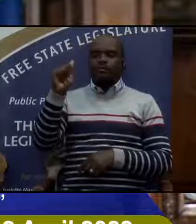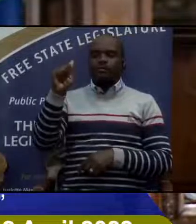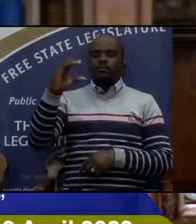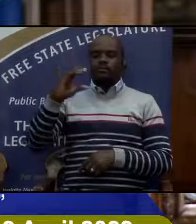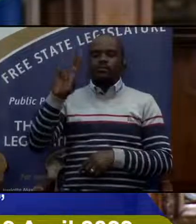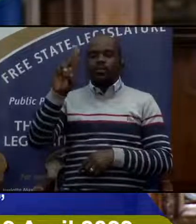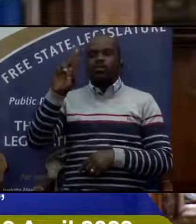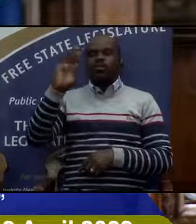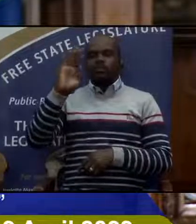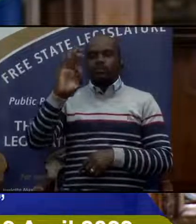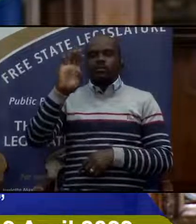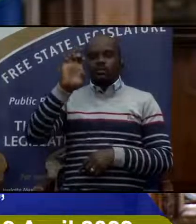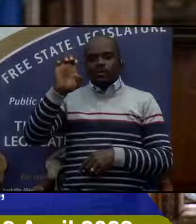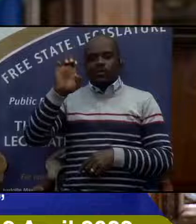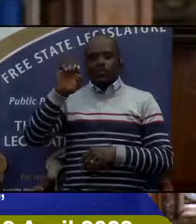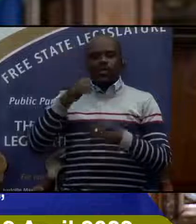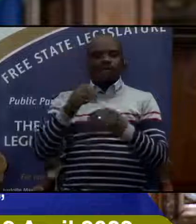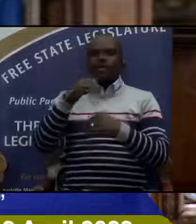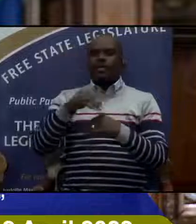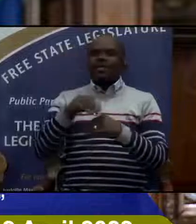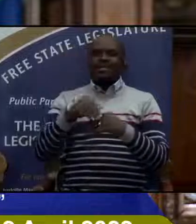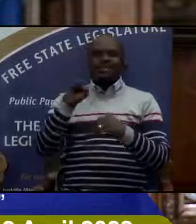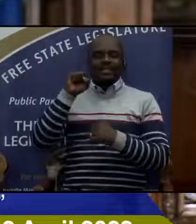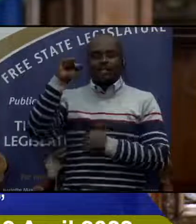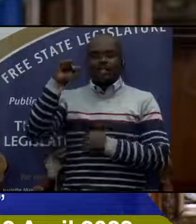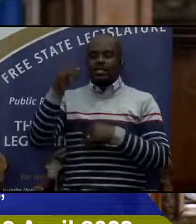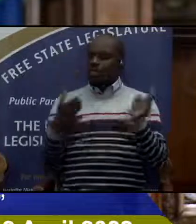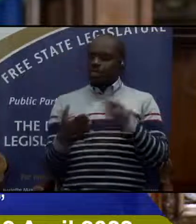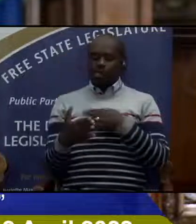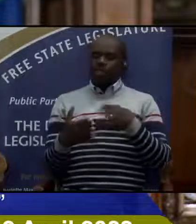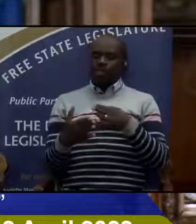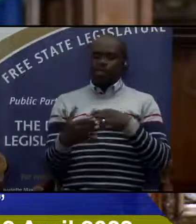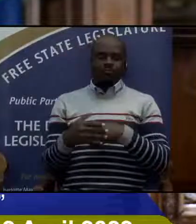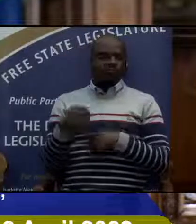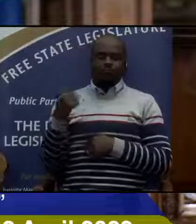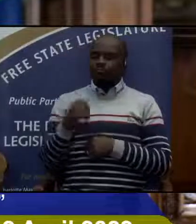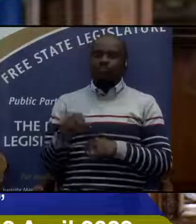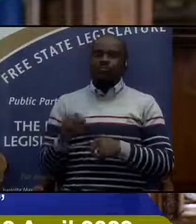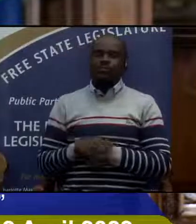Celtics. If we can pop out 312 million to pass